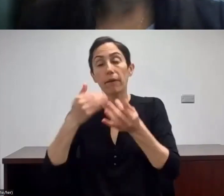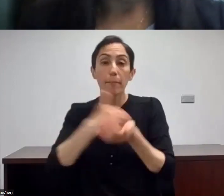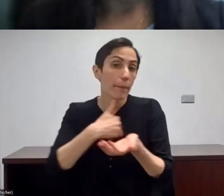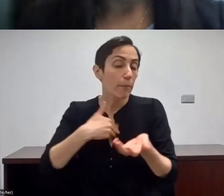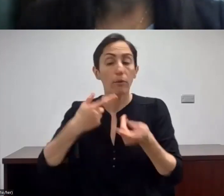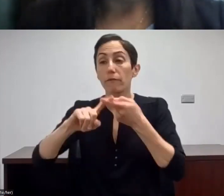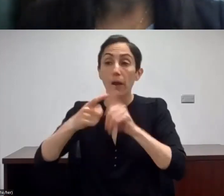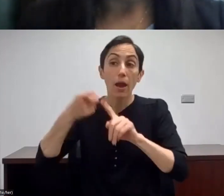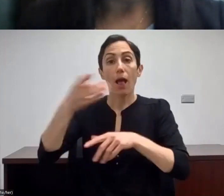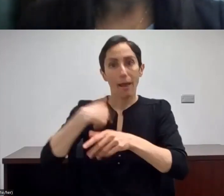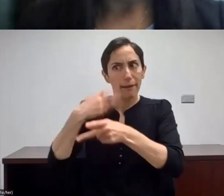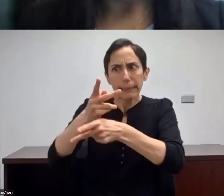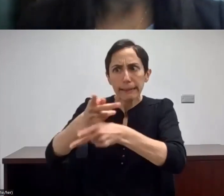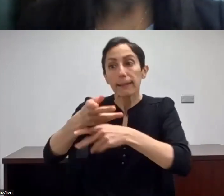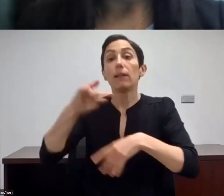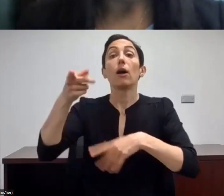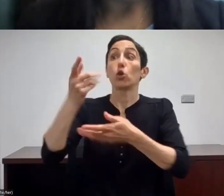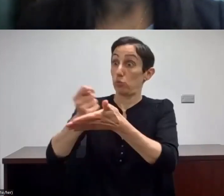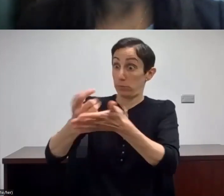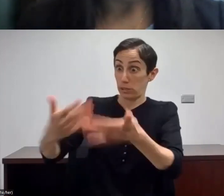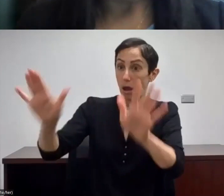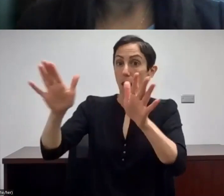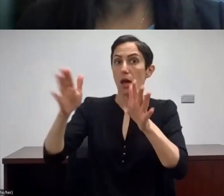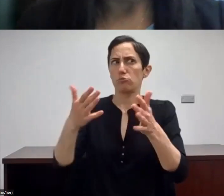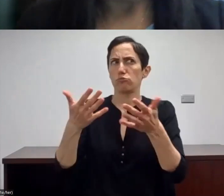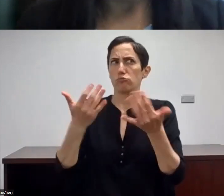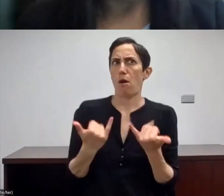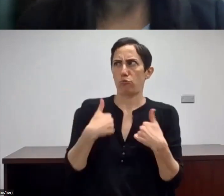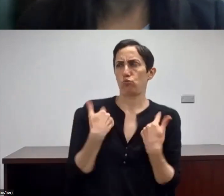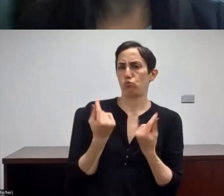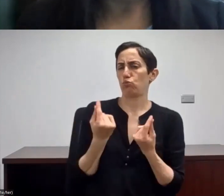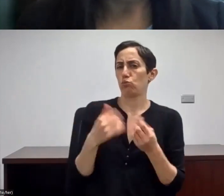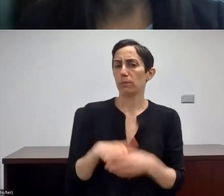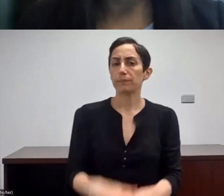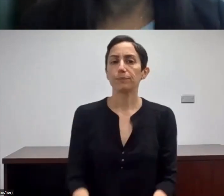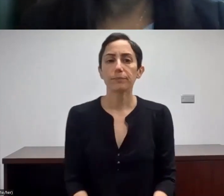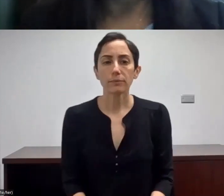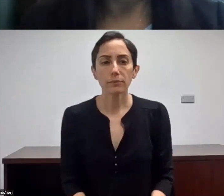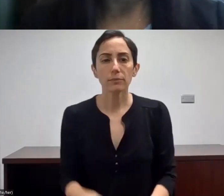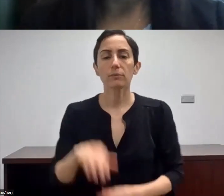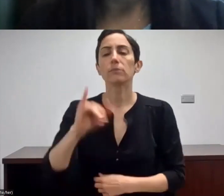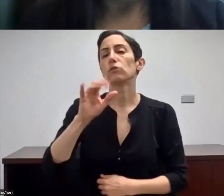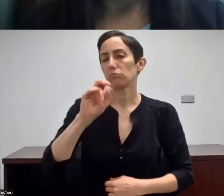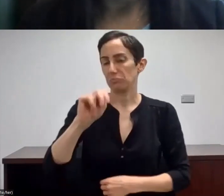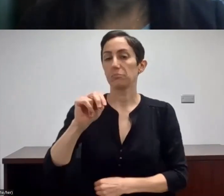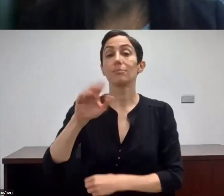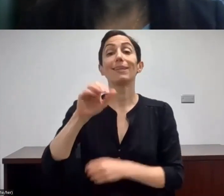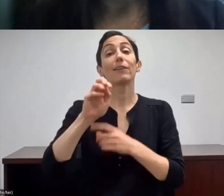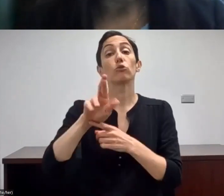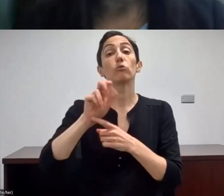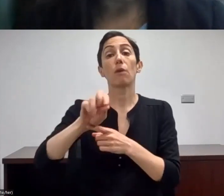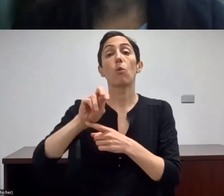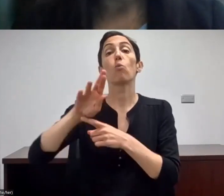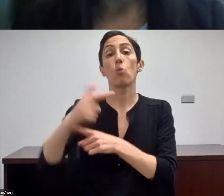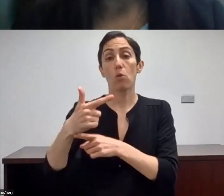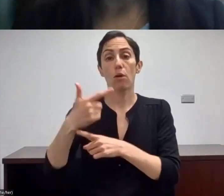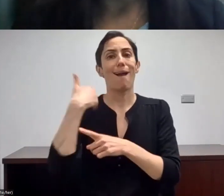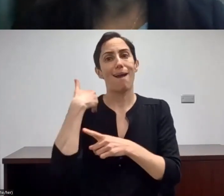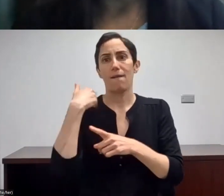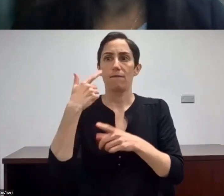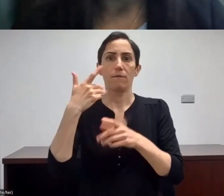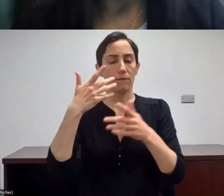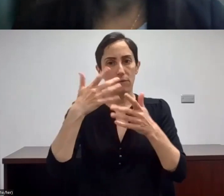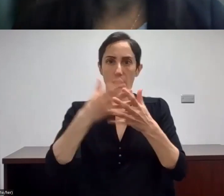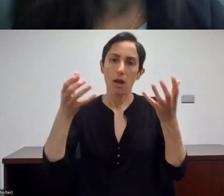Yes, so we have a whole section at cancer.org for caregiver resources. And I